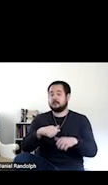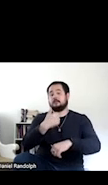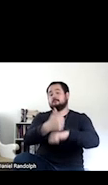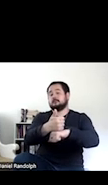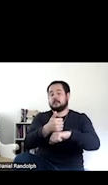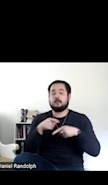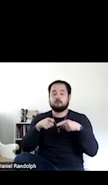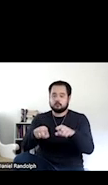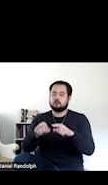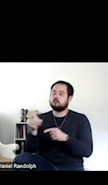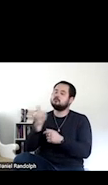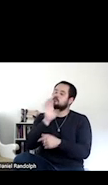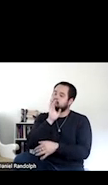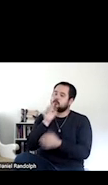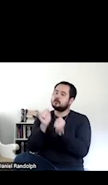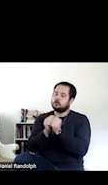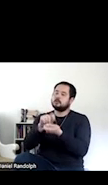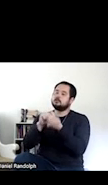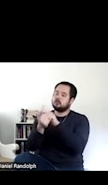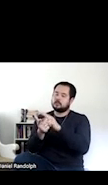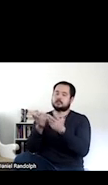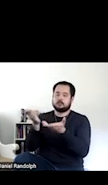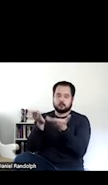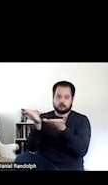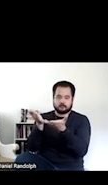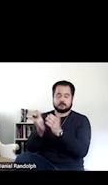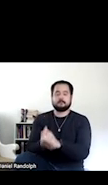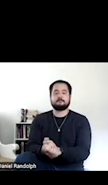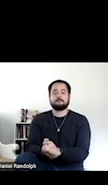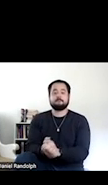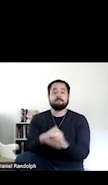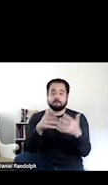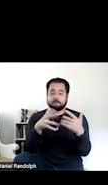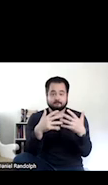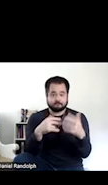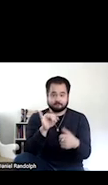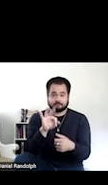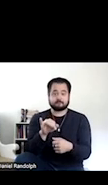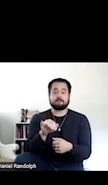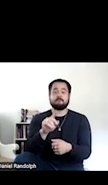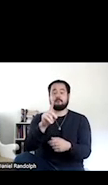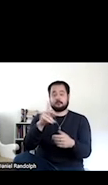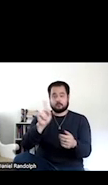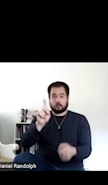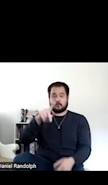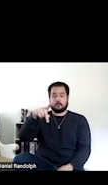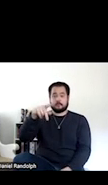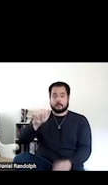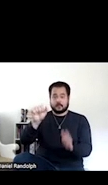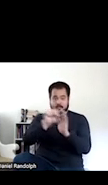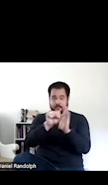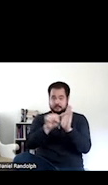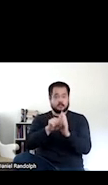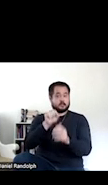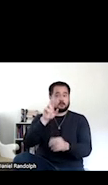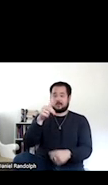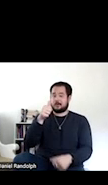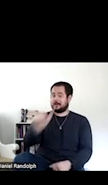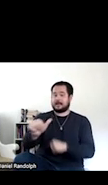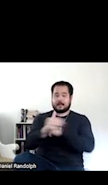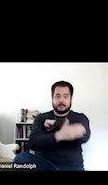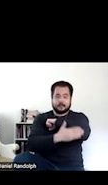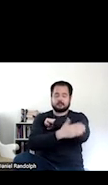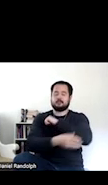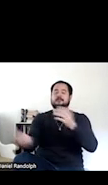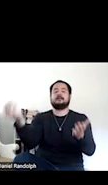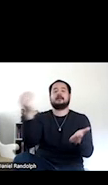We want to stress upon this, whether it's in the state of Pennsylvania or any country, this is a service that is free of charge. It